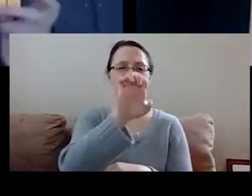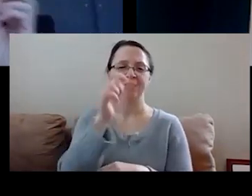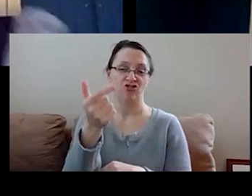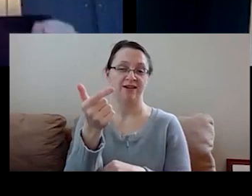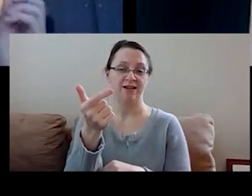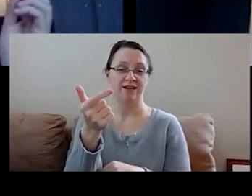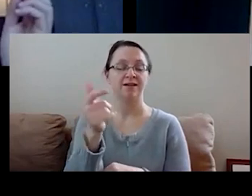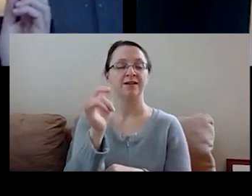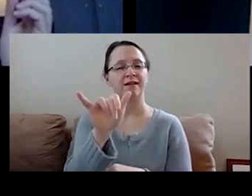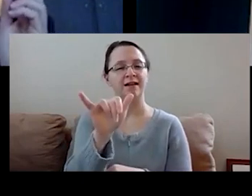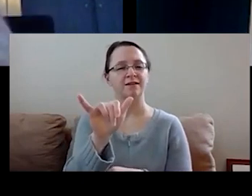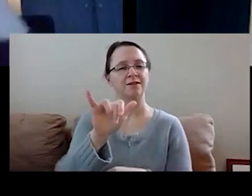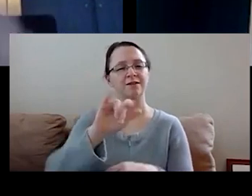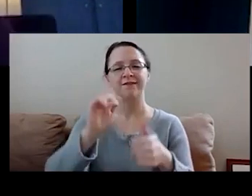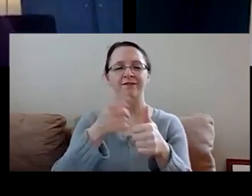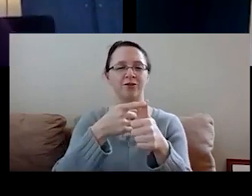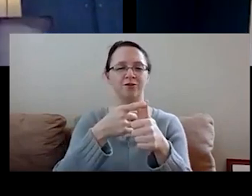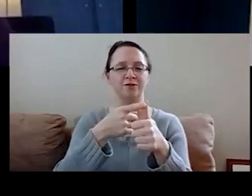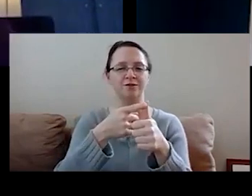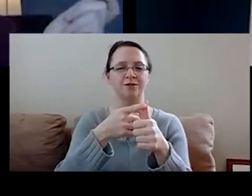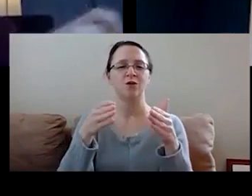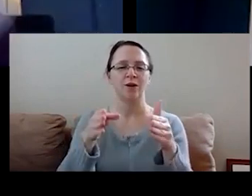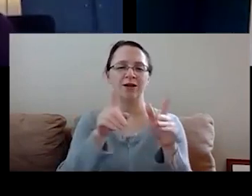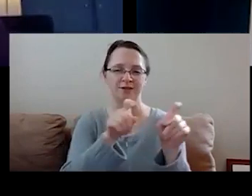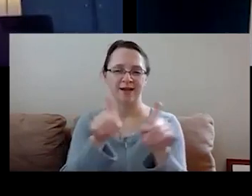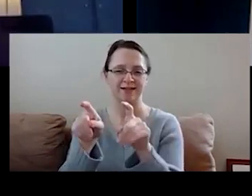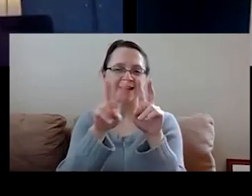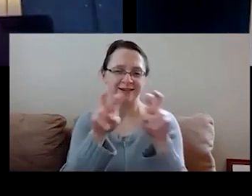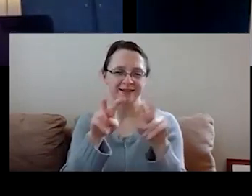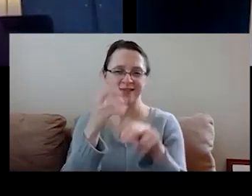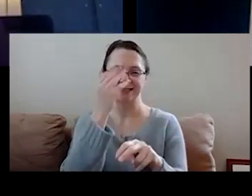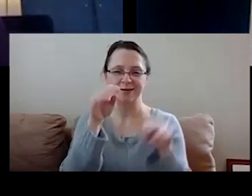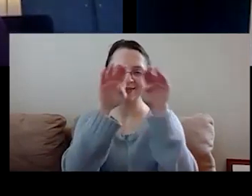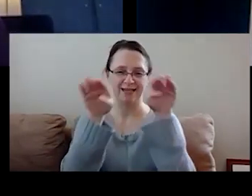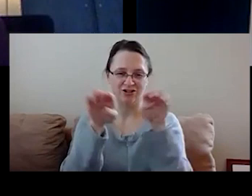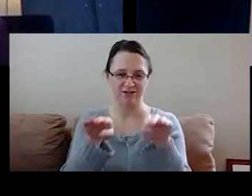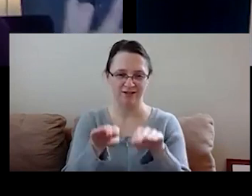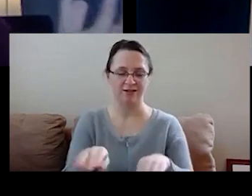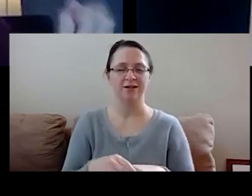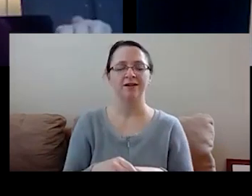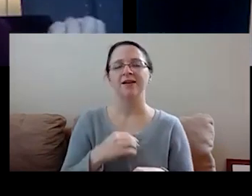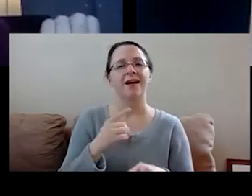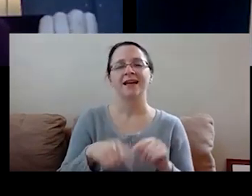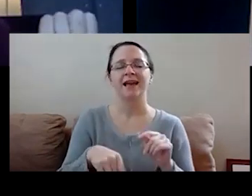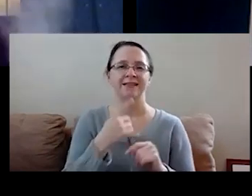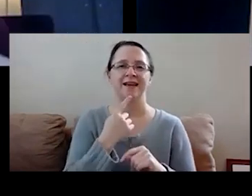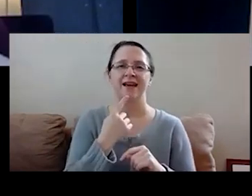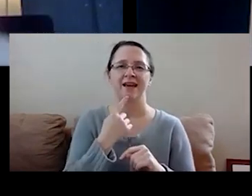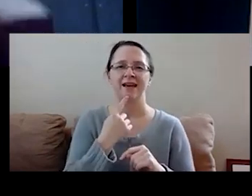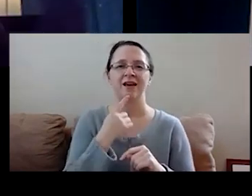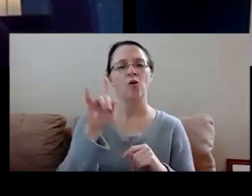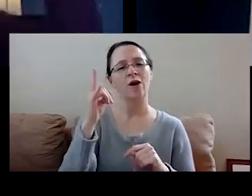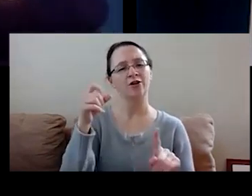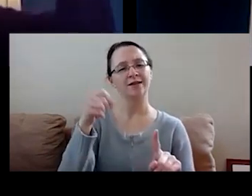way that, for example, PSG assesses sleep staging. So I can't say that the wireless